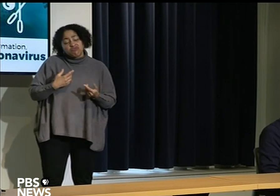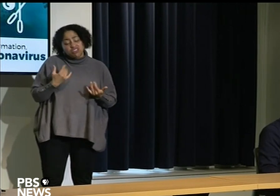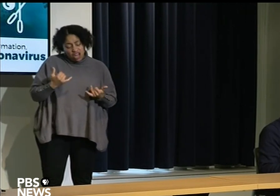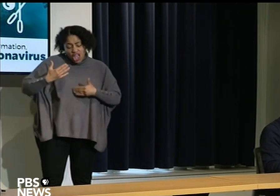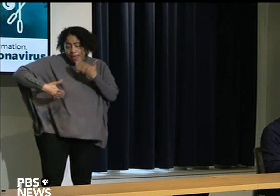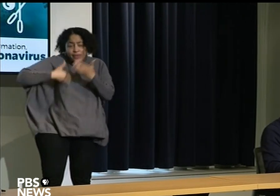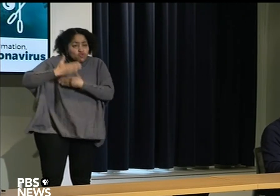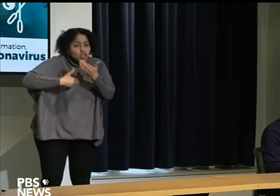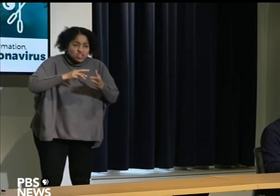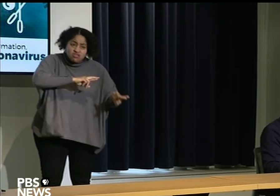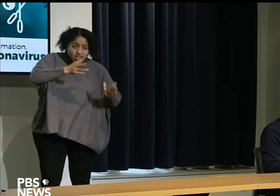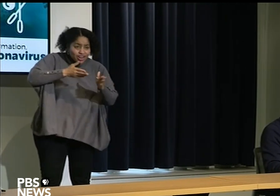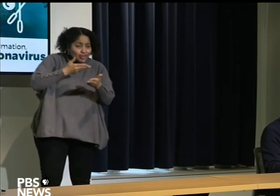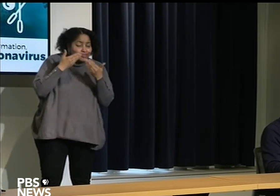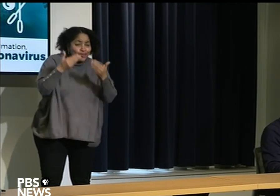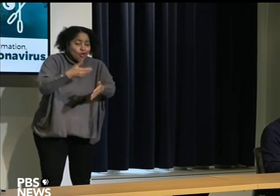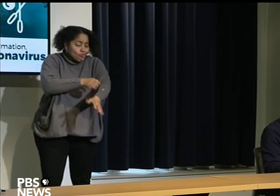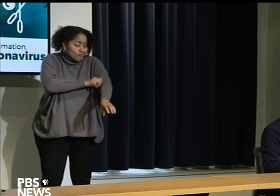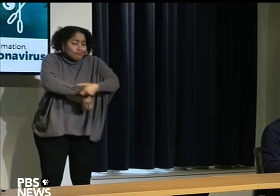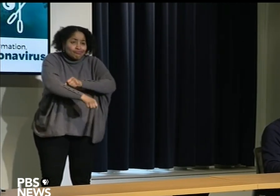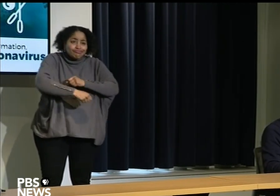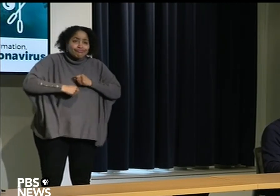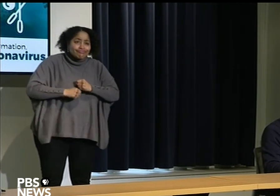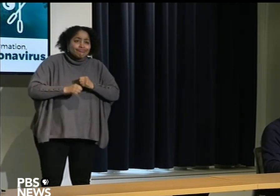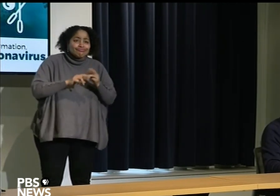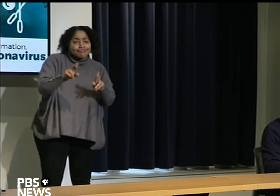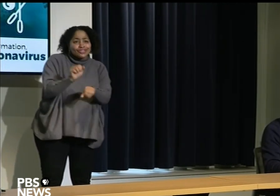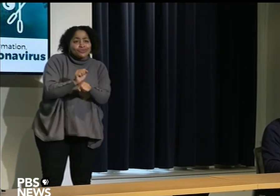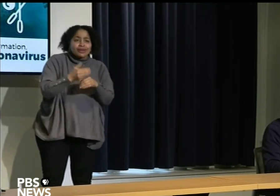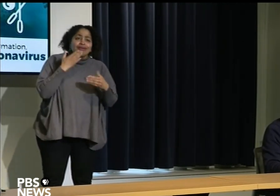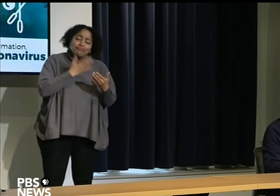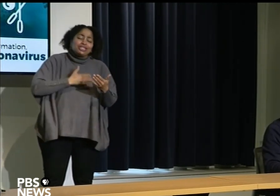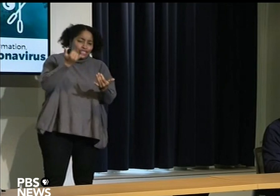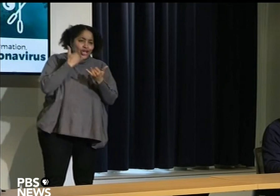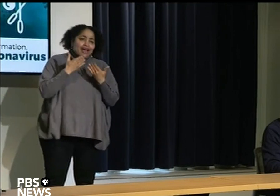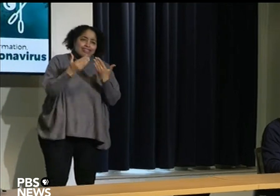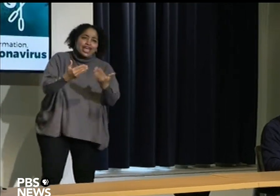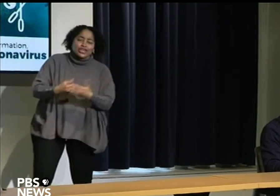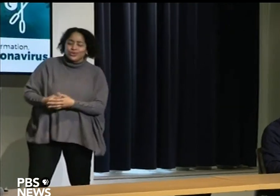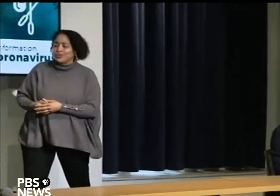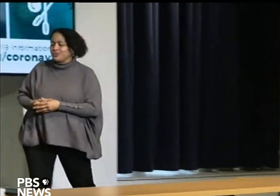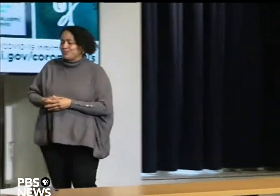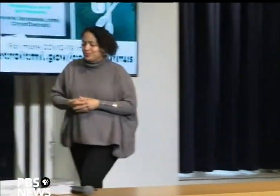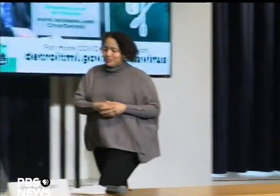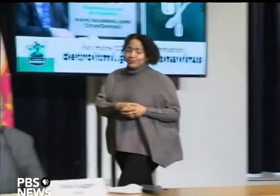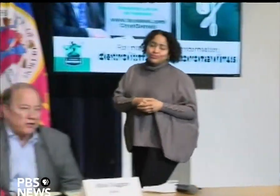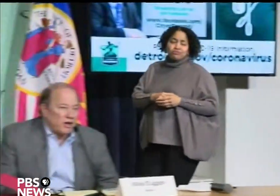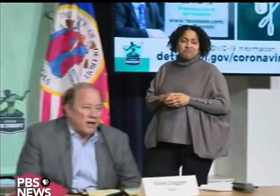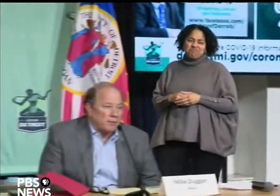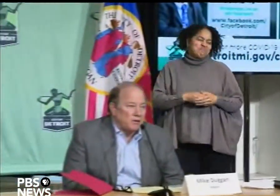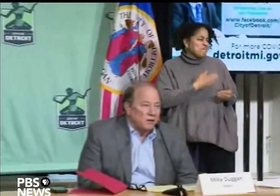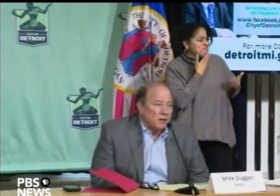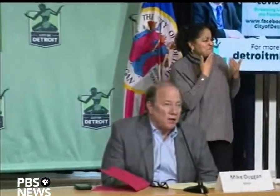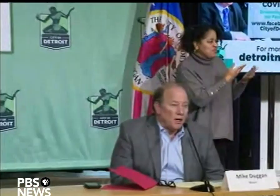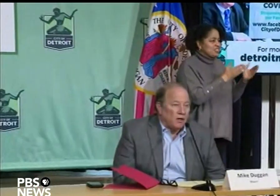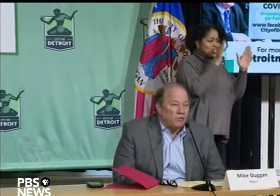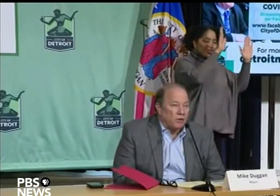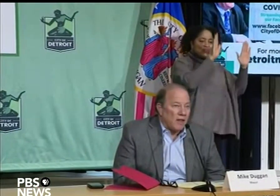and running. We're ready to go. And please reach out. Thank you, Mayor. All right. Thank you, Lewis. You're doing a great job.